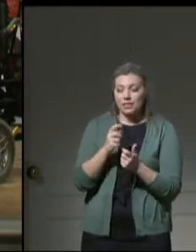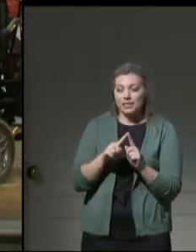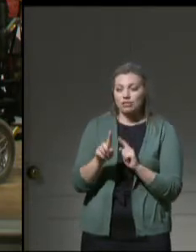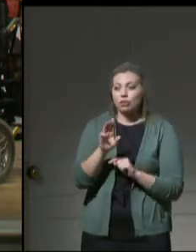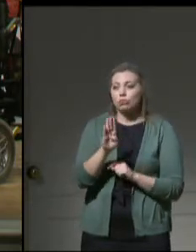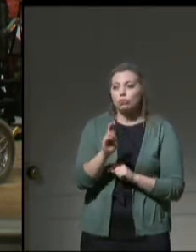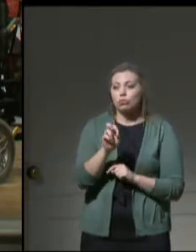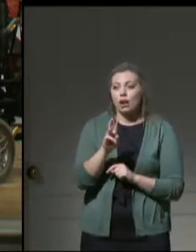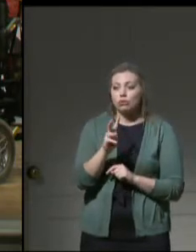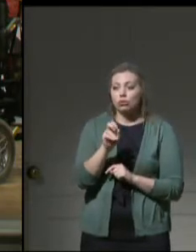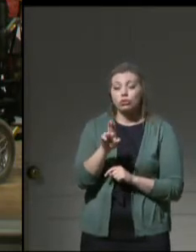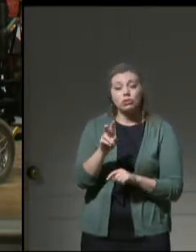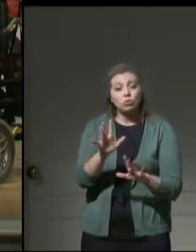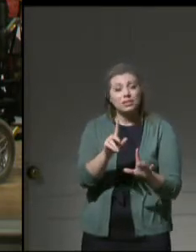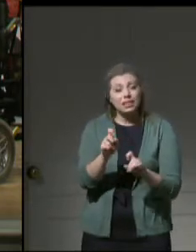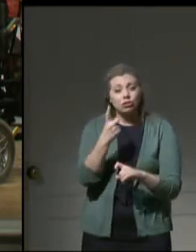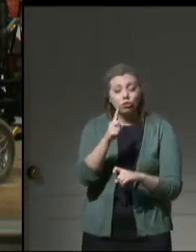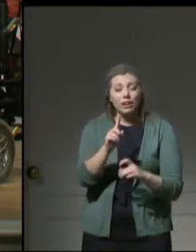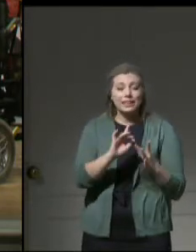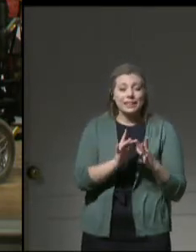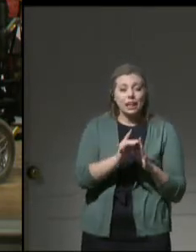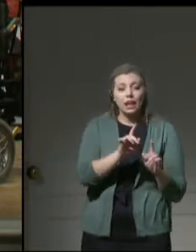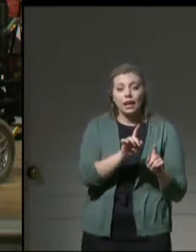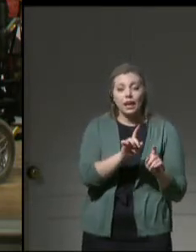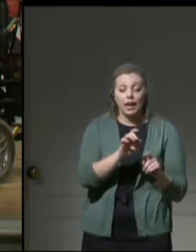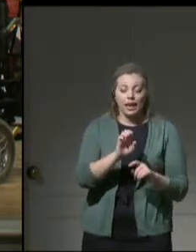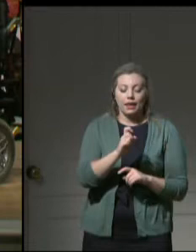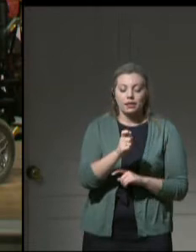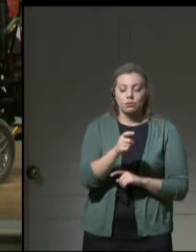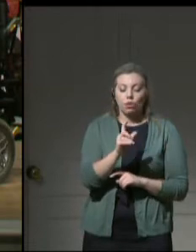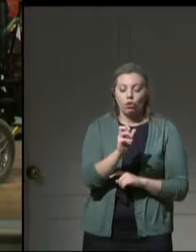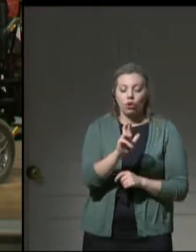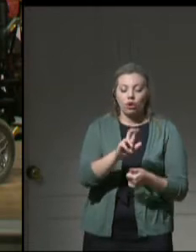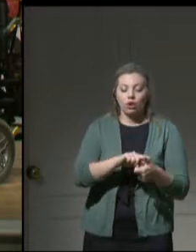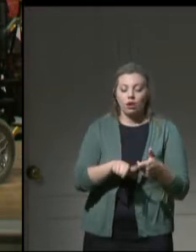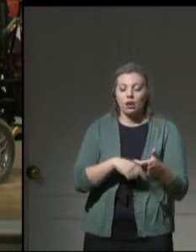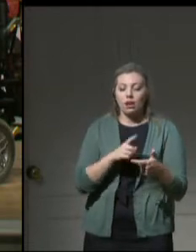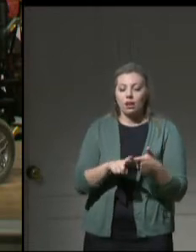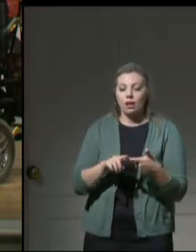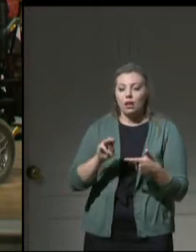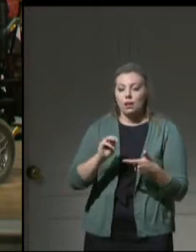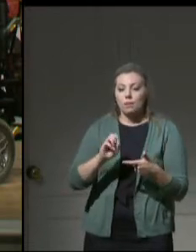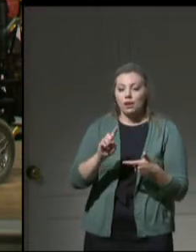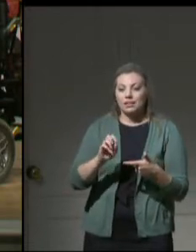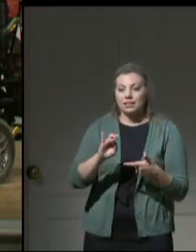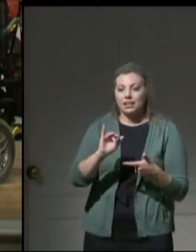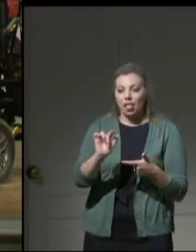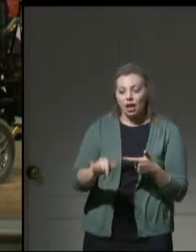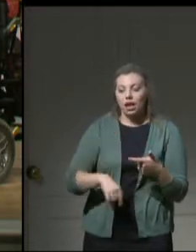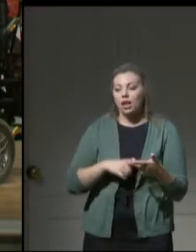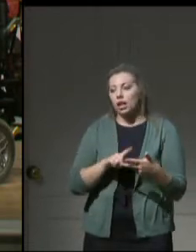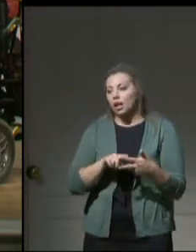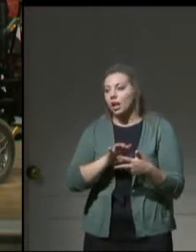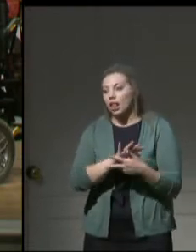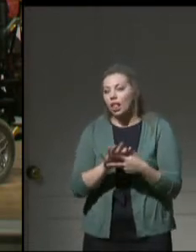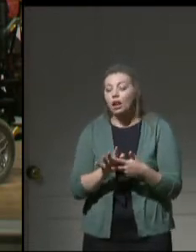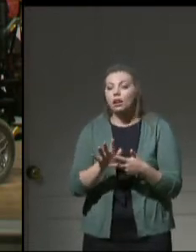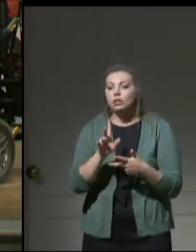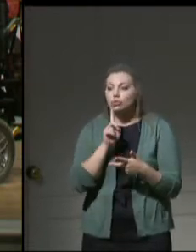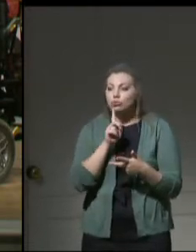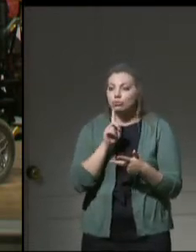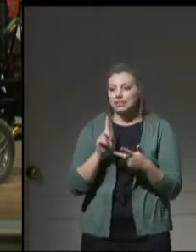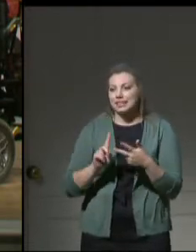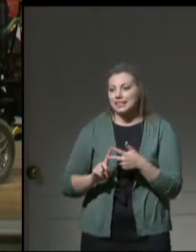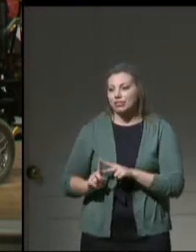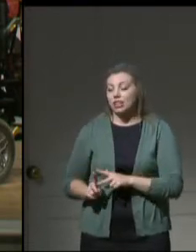it for Internet Explorer and Safari and Mozilla. You know how many users Mozilla has now? Very, very little compared to the other ones, but